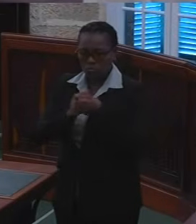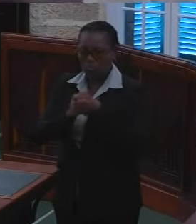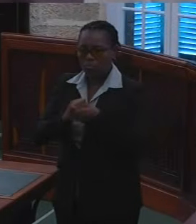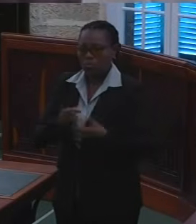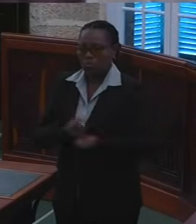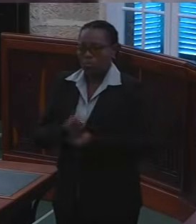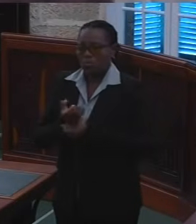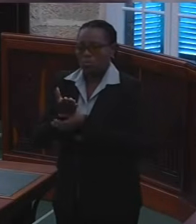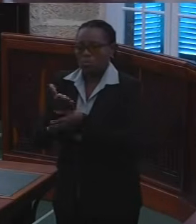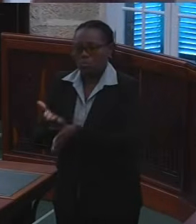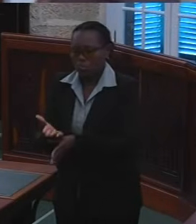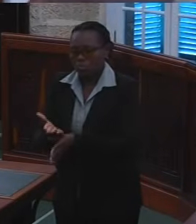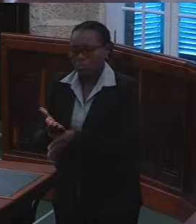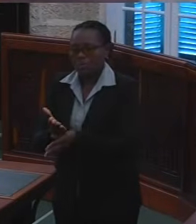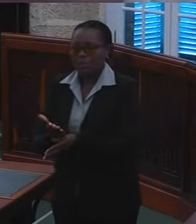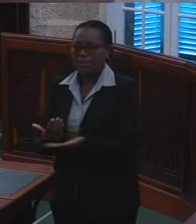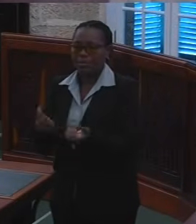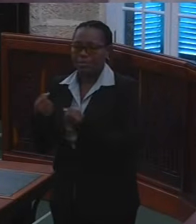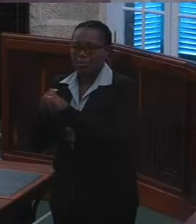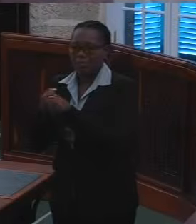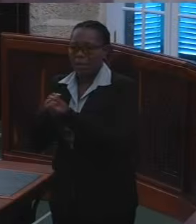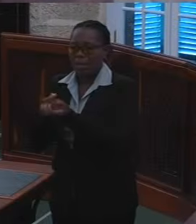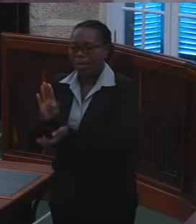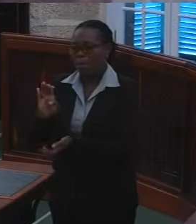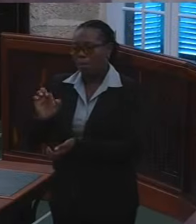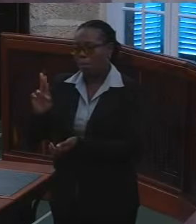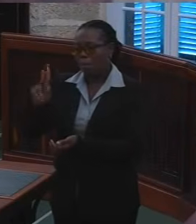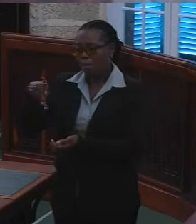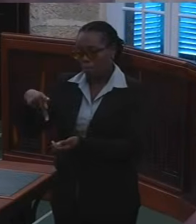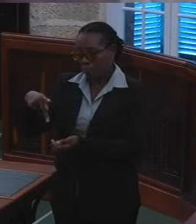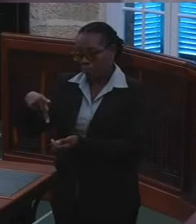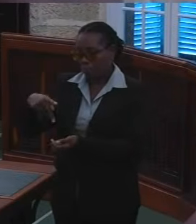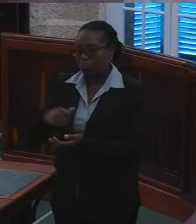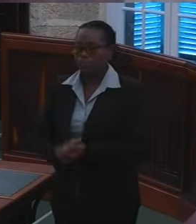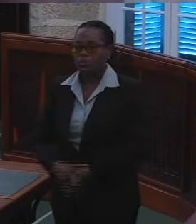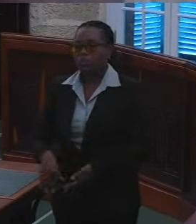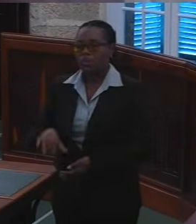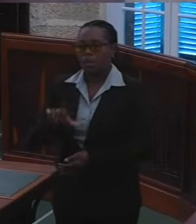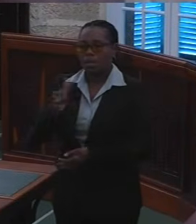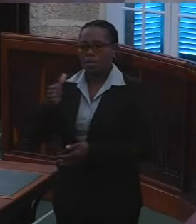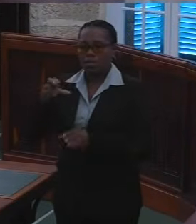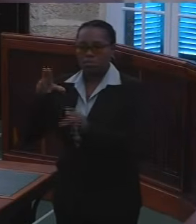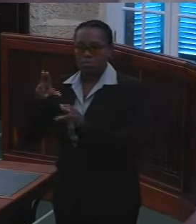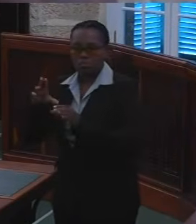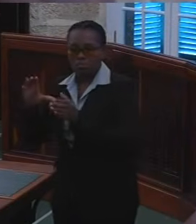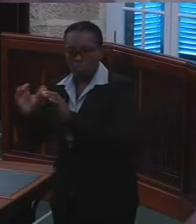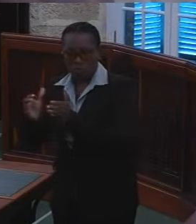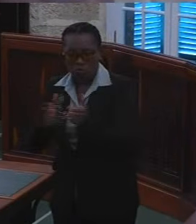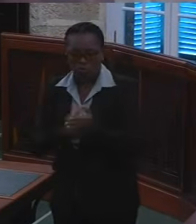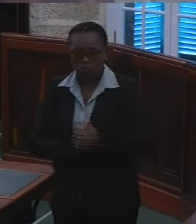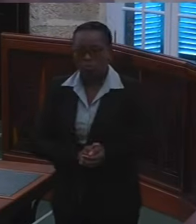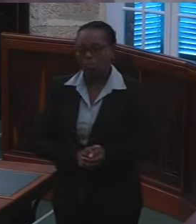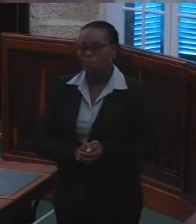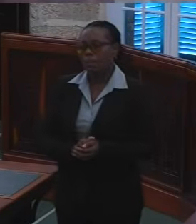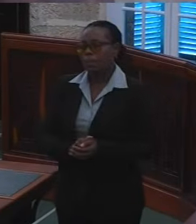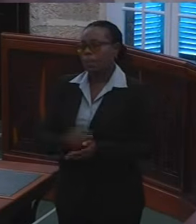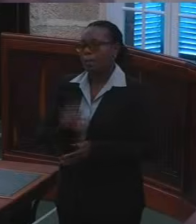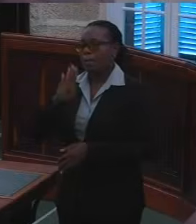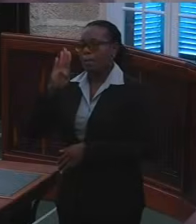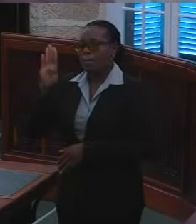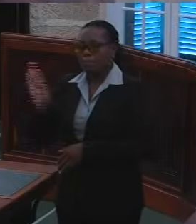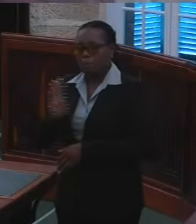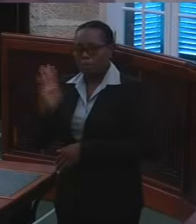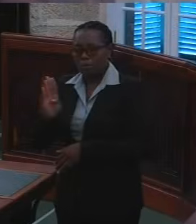providing subventions and of course other assistance to BARC, the seroptimist groups, Barbados Alliance to End Homelessness, and the